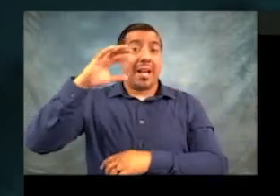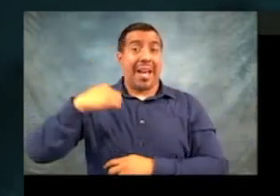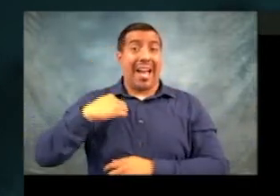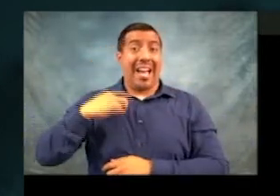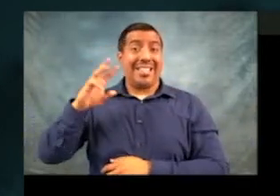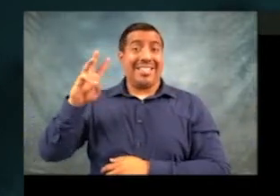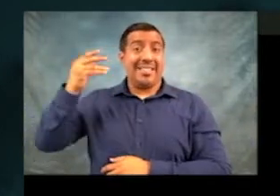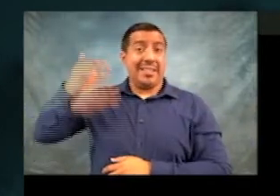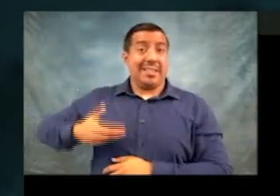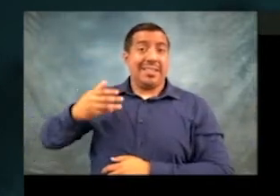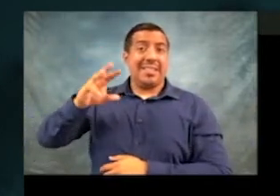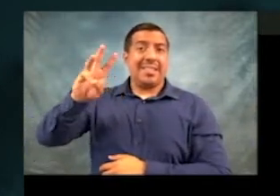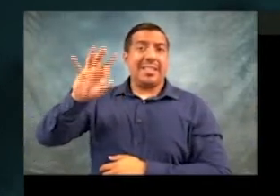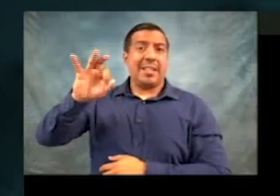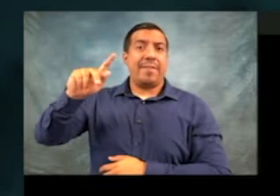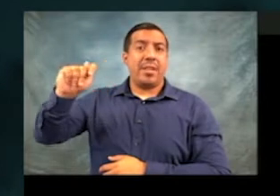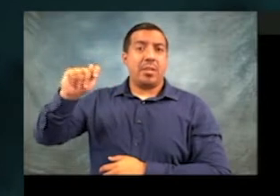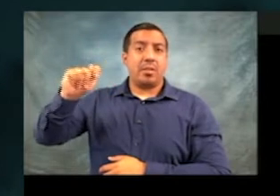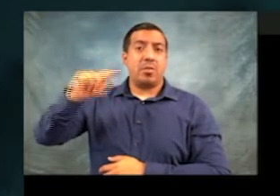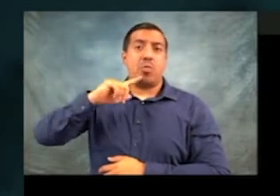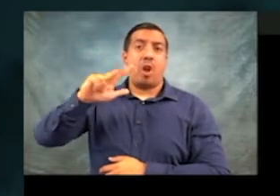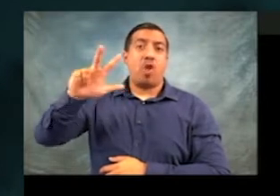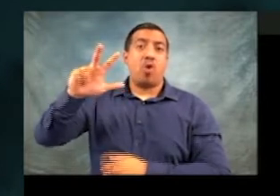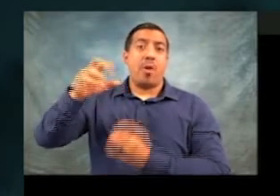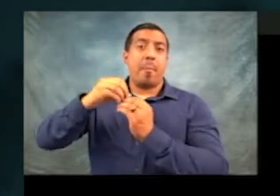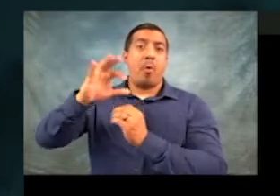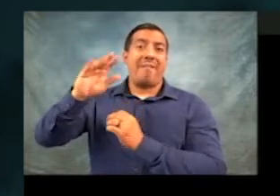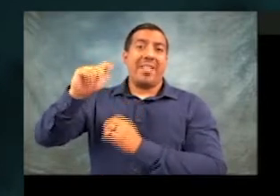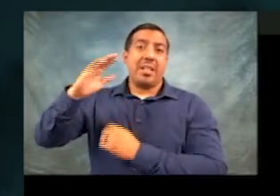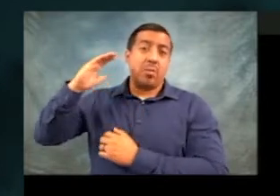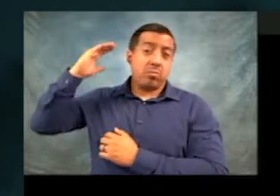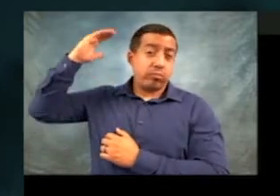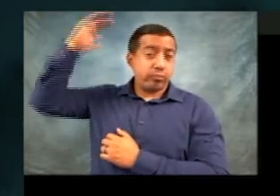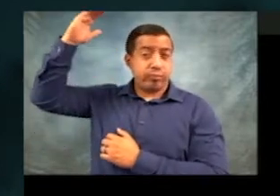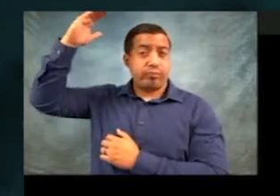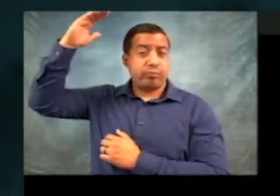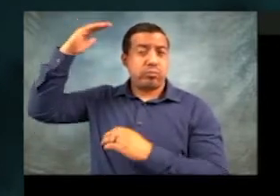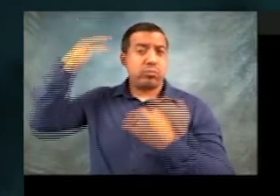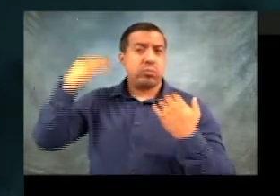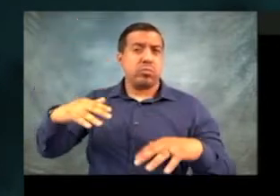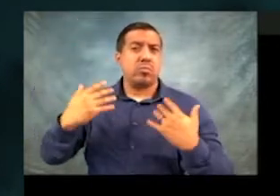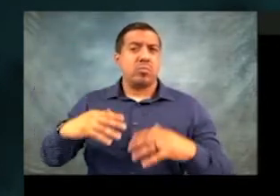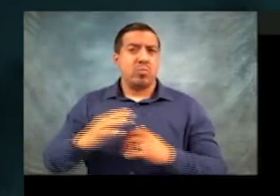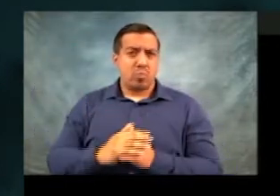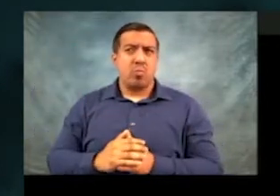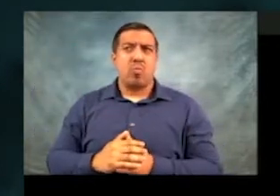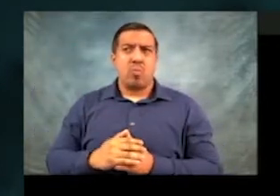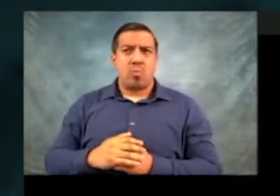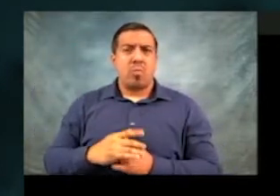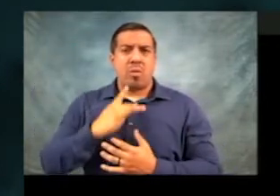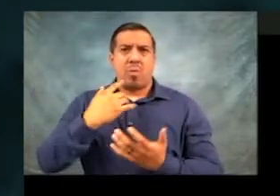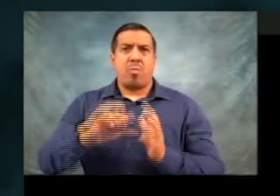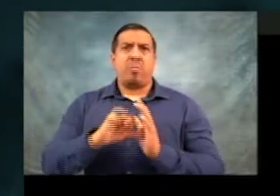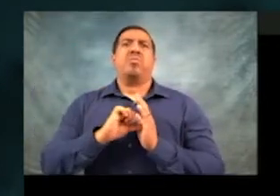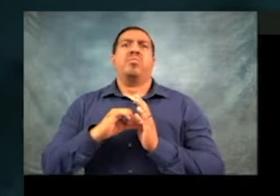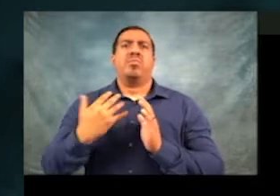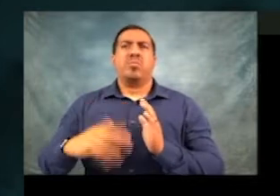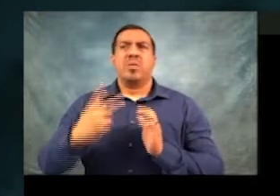6 feet tall, so that would be 3 feet over my head. That's pretty impressive. Now, and look how large of an area